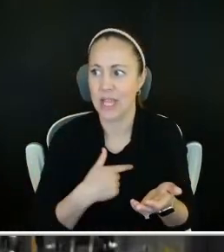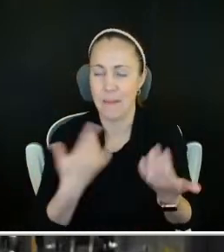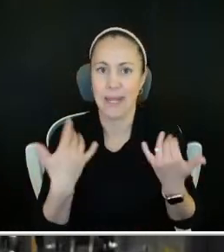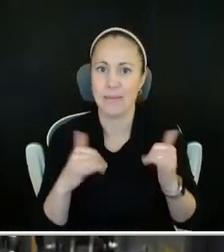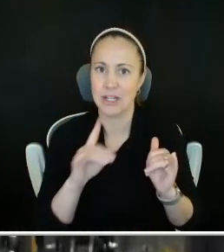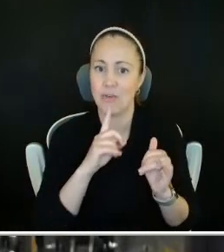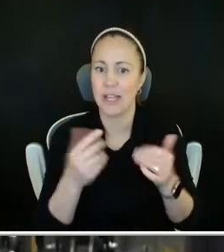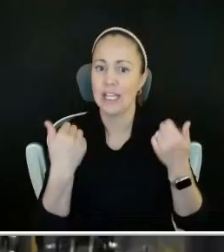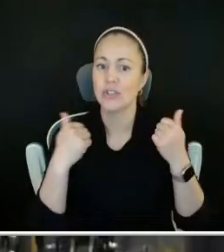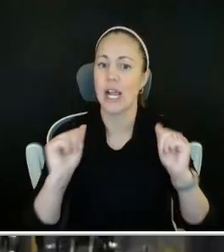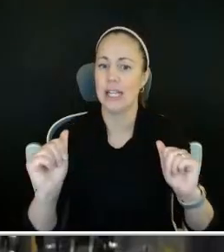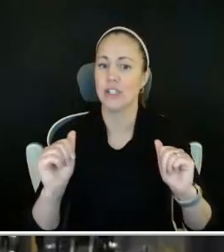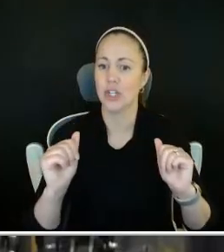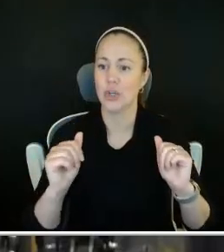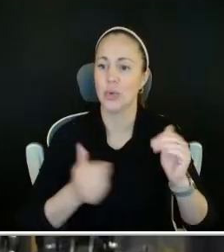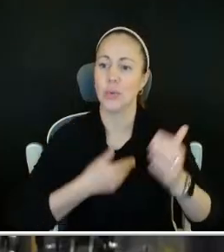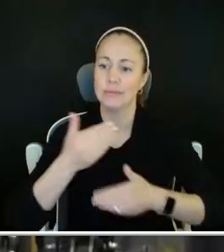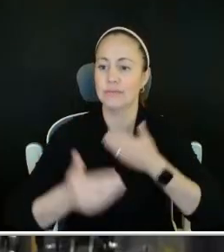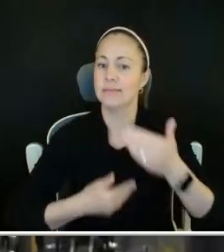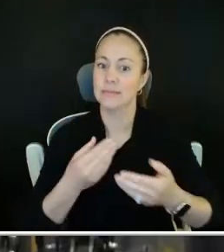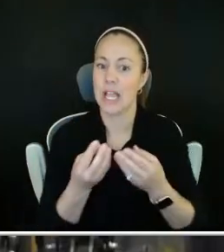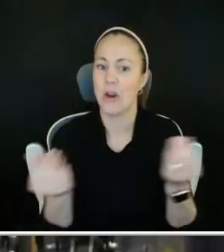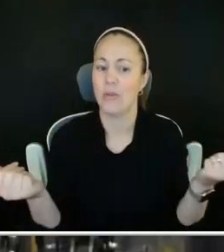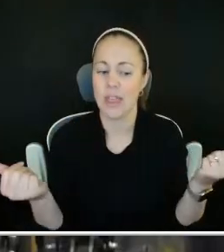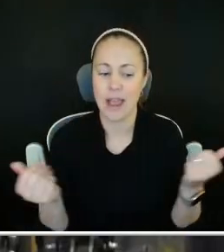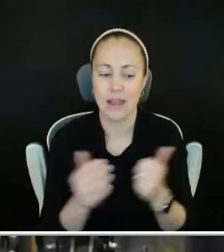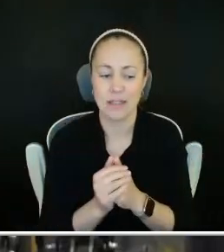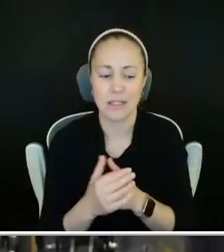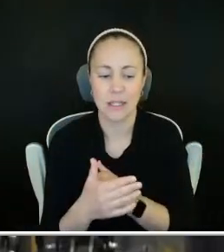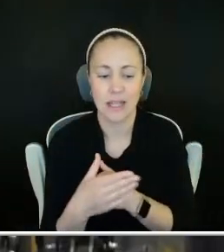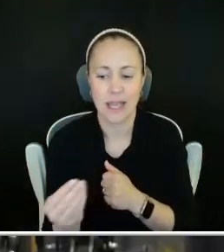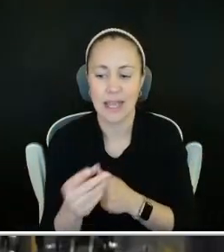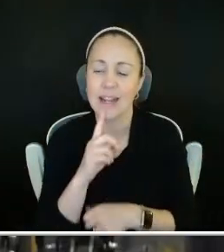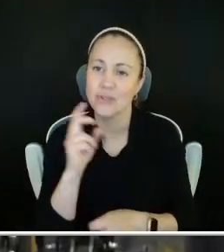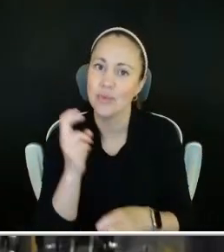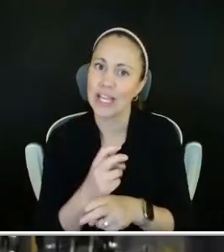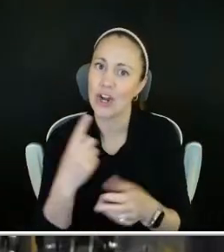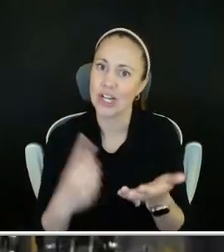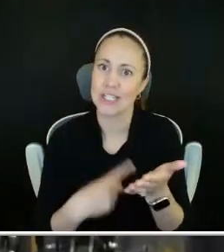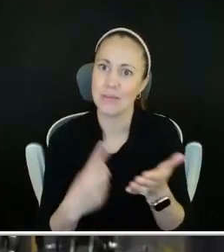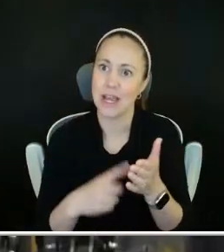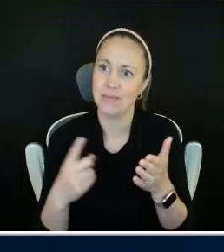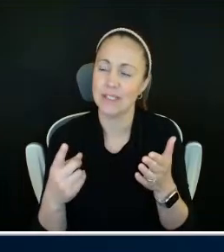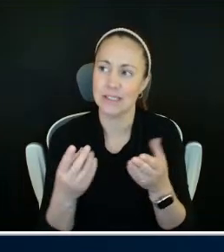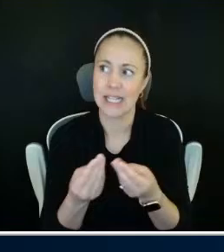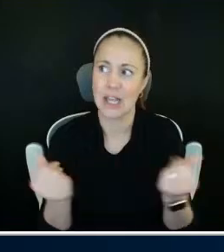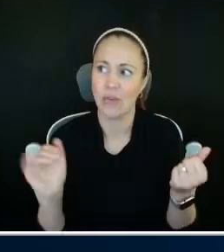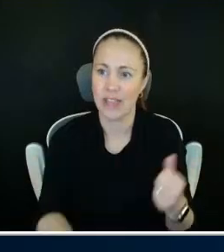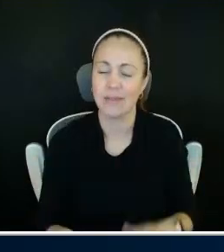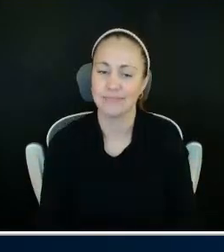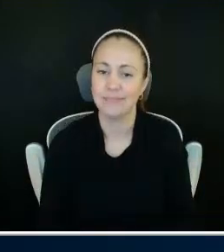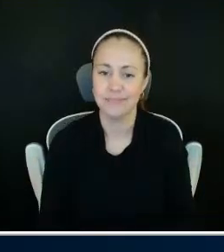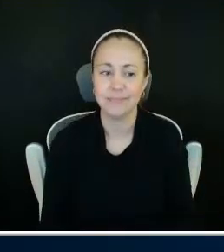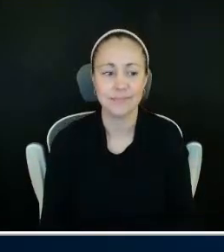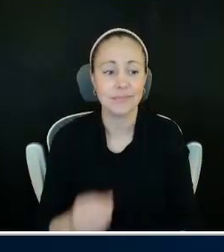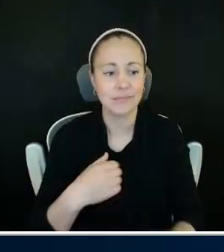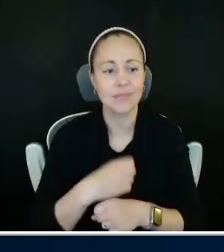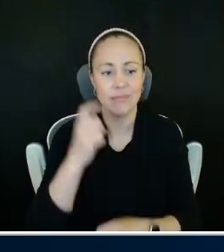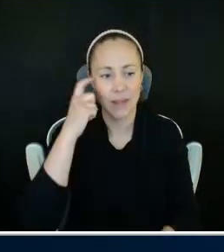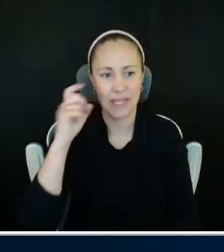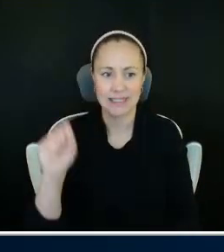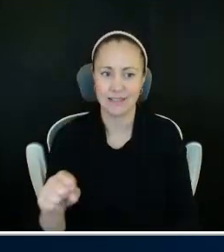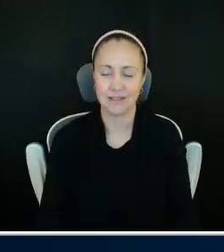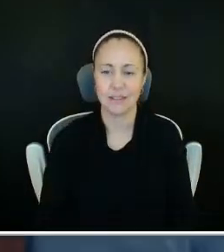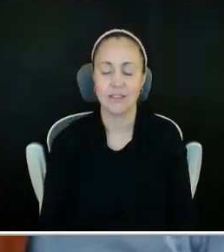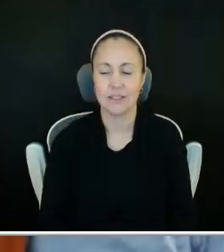bit, and it's really hard to get over that. Yeah. That makes total sense. We want to let